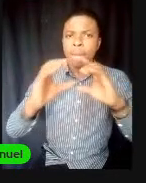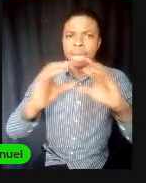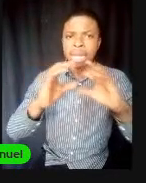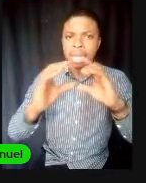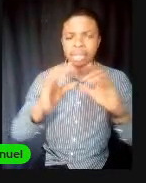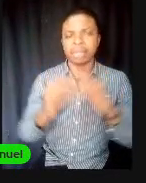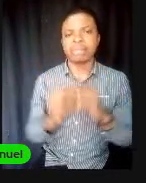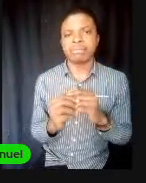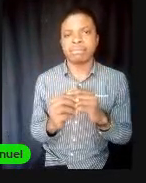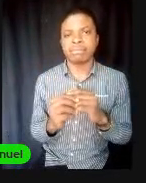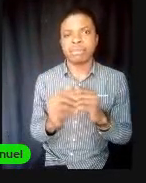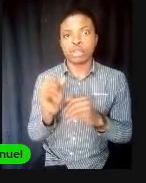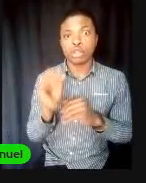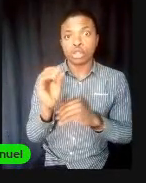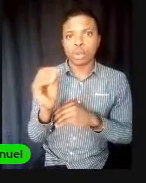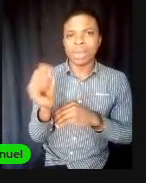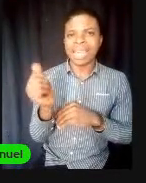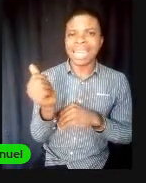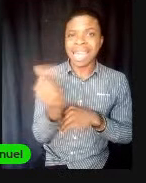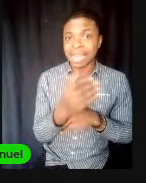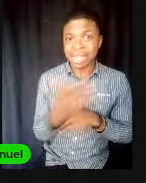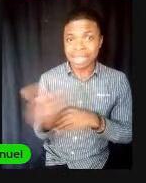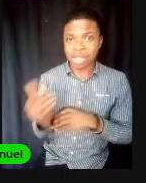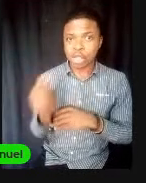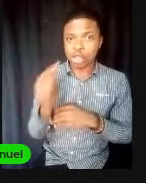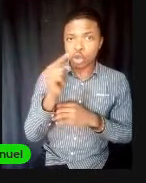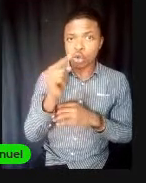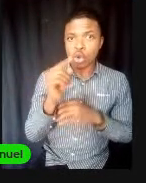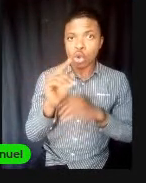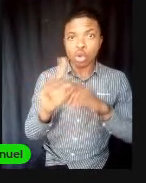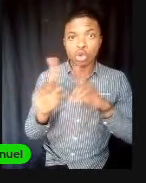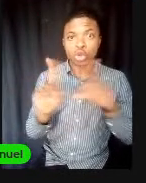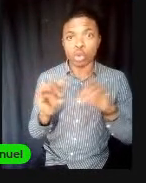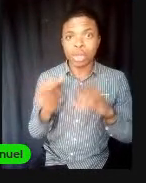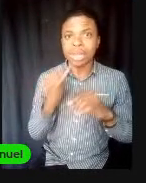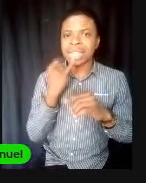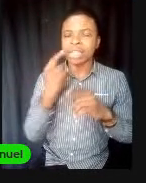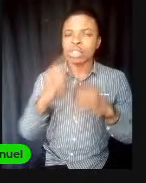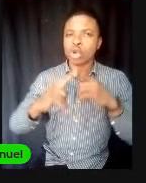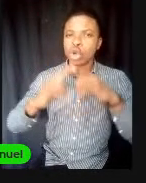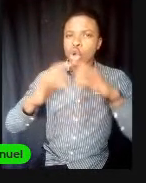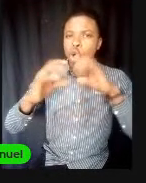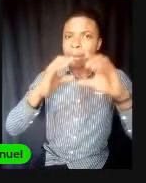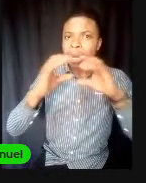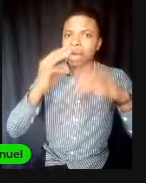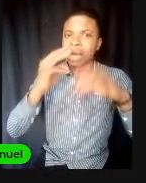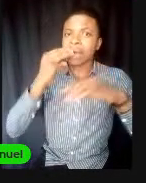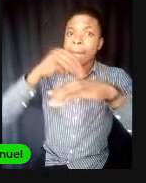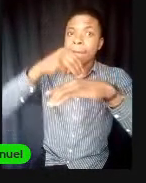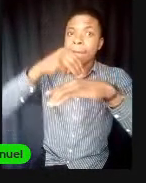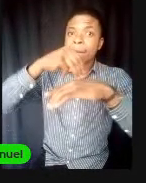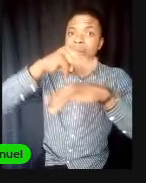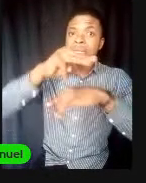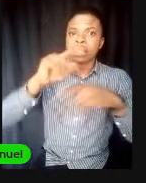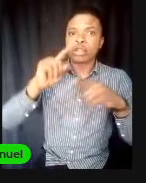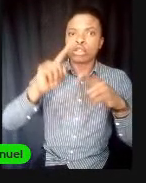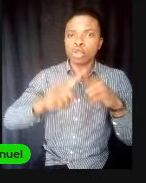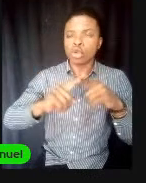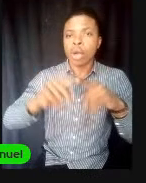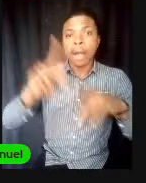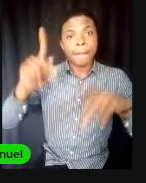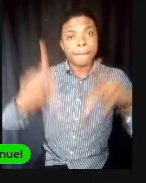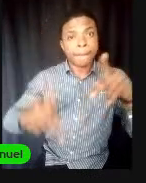audience should see it, they should get something out of it. Okay? If the